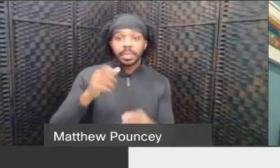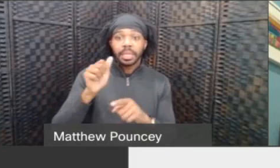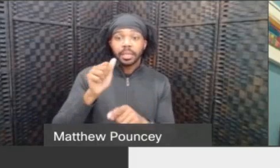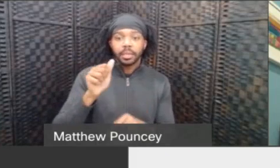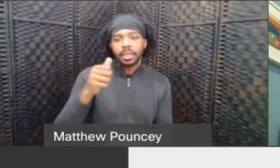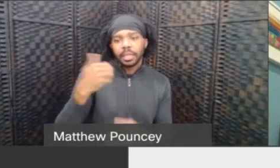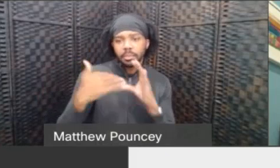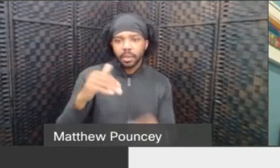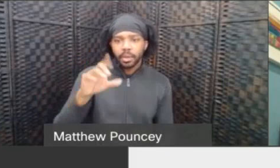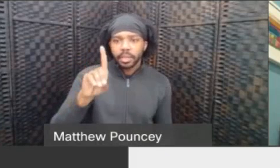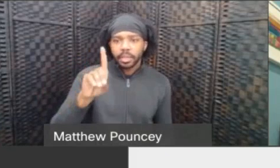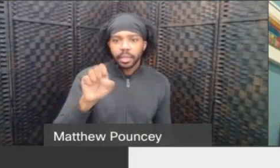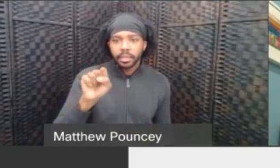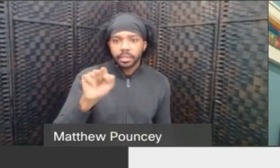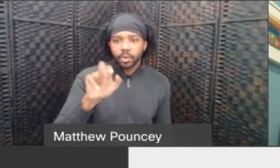DESIREE